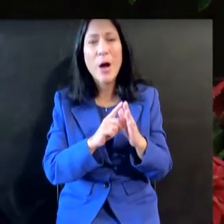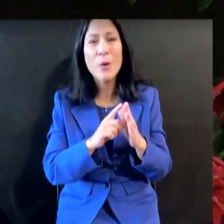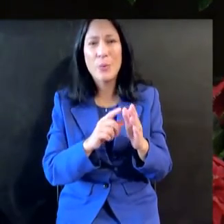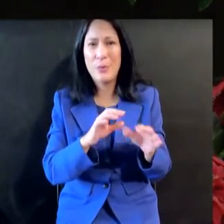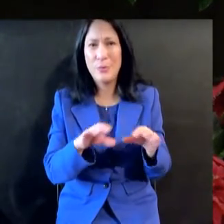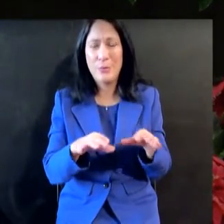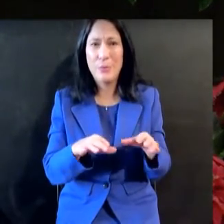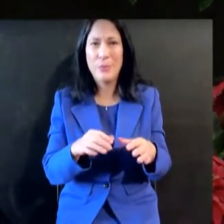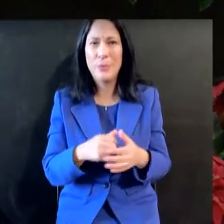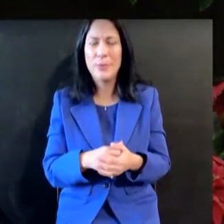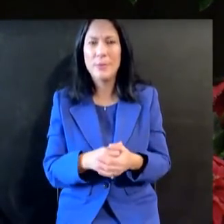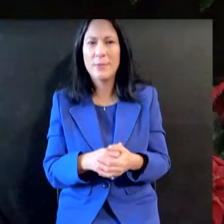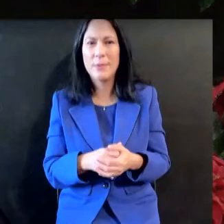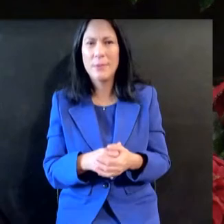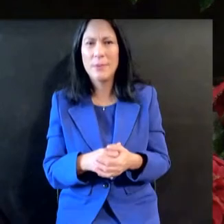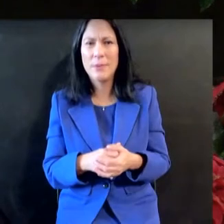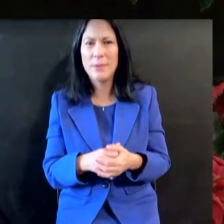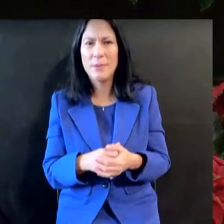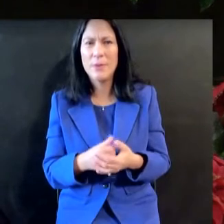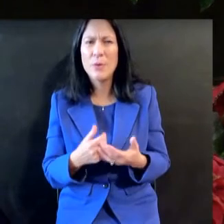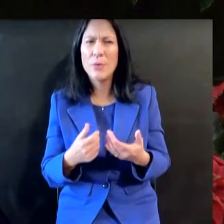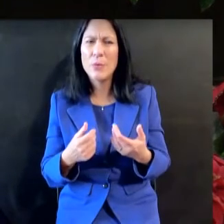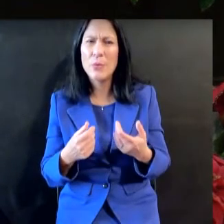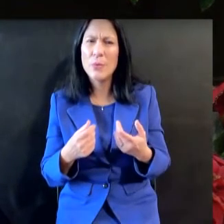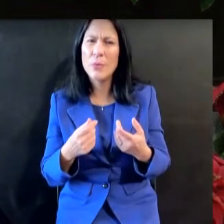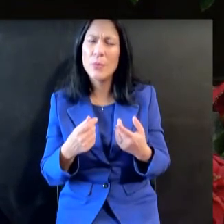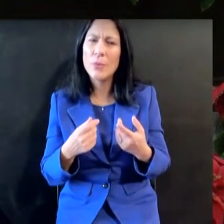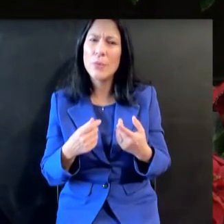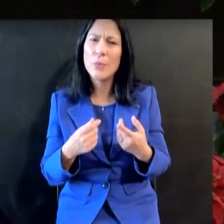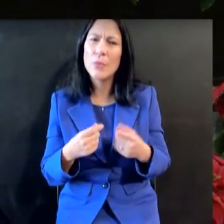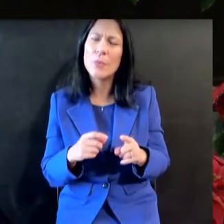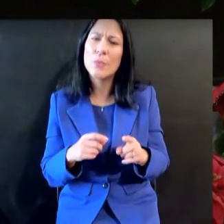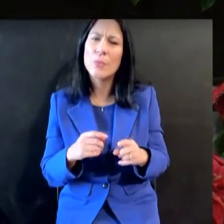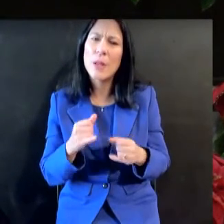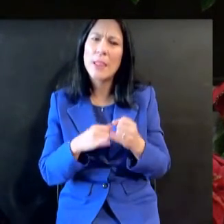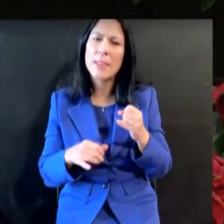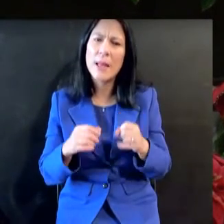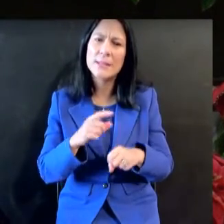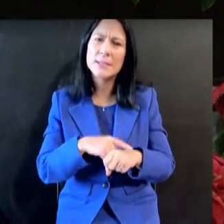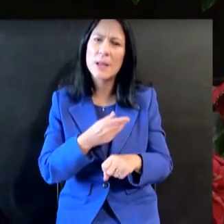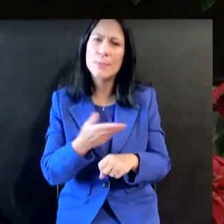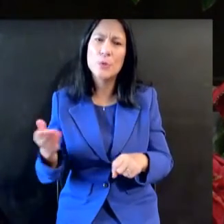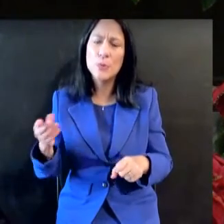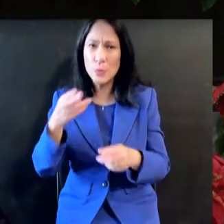When's the last time you honored somebody in housekeeping?